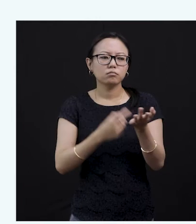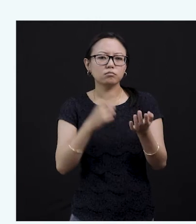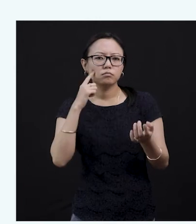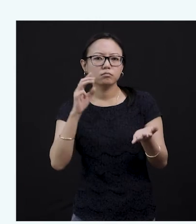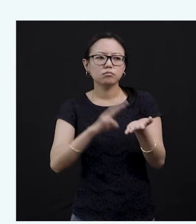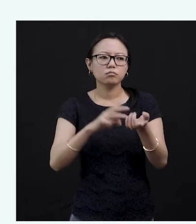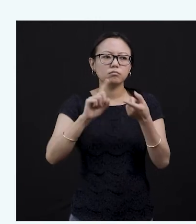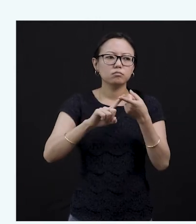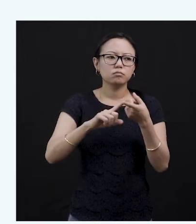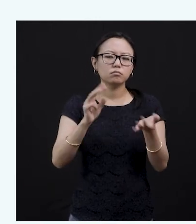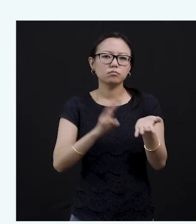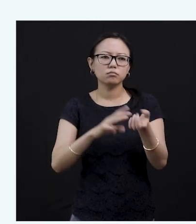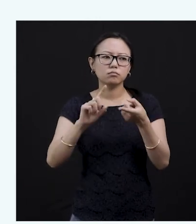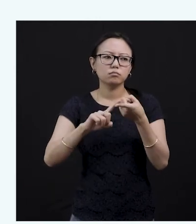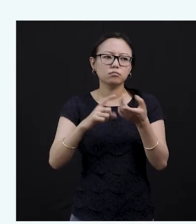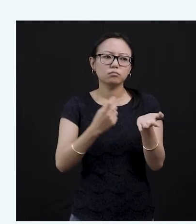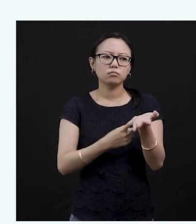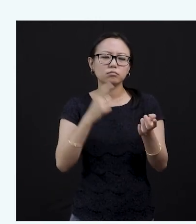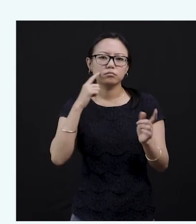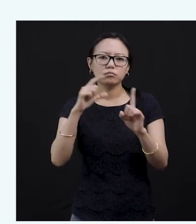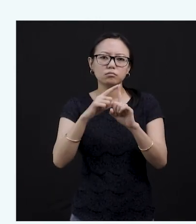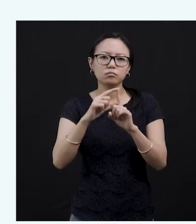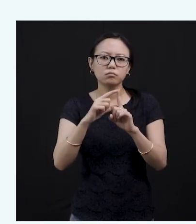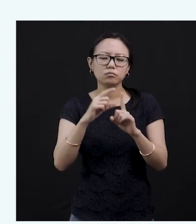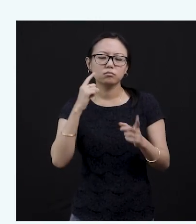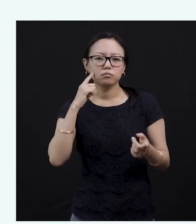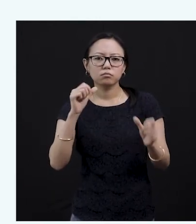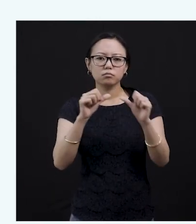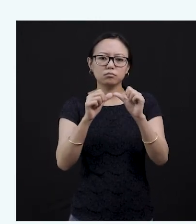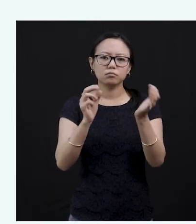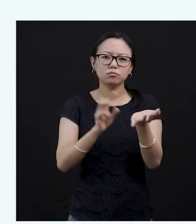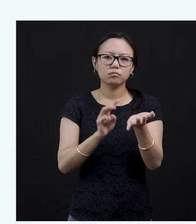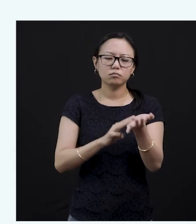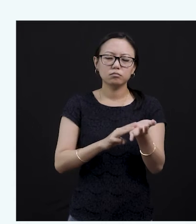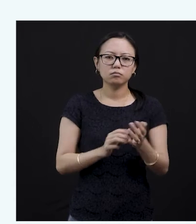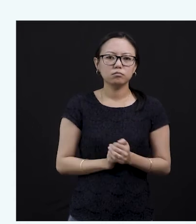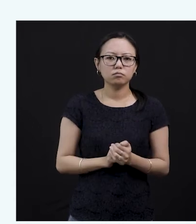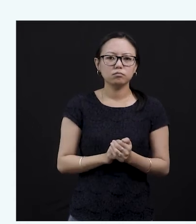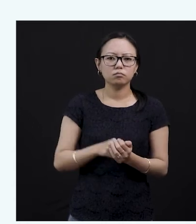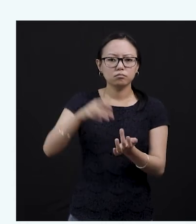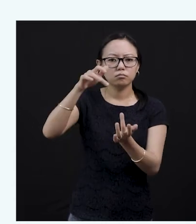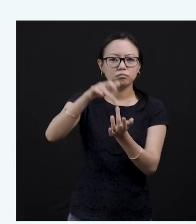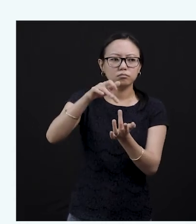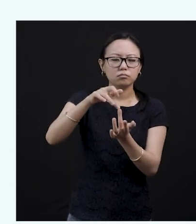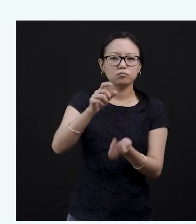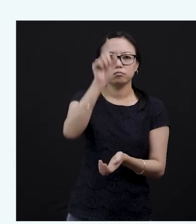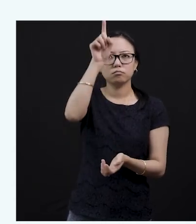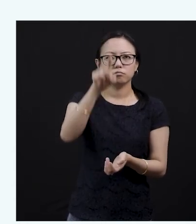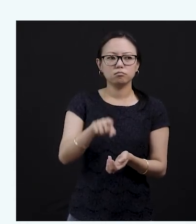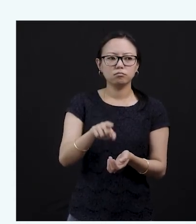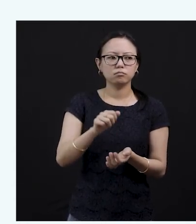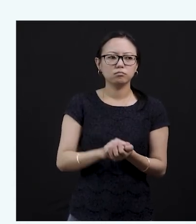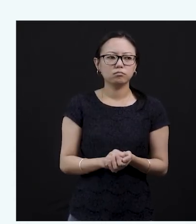which divides the earth into two halves again. So the one here is the eastern hemisphere